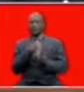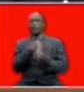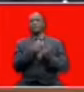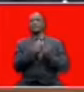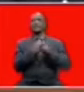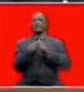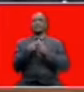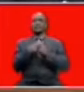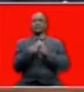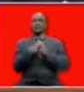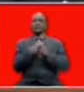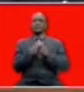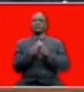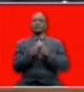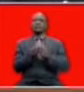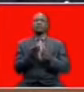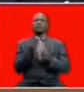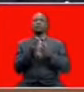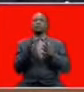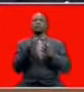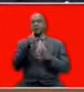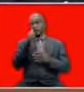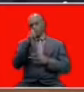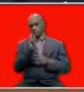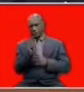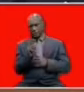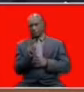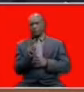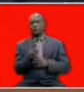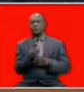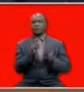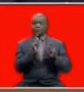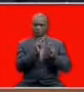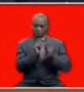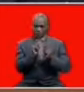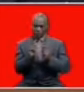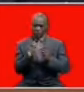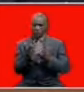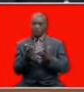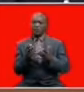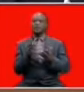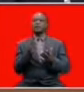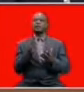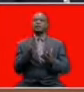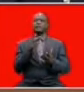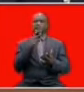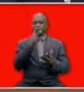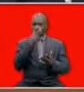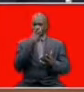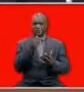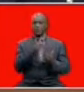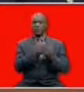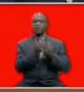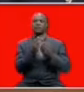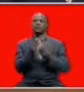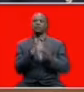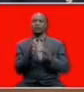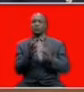even more. What word of advice do you have when one is faced with such? Now, see,